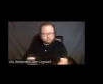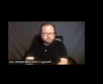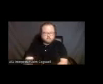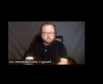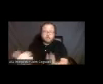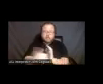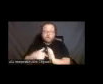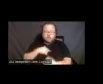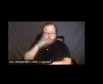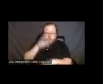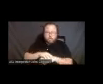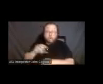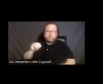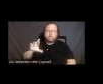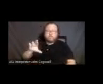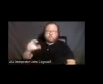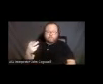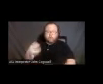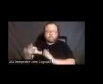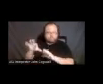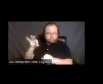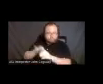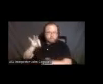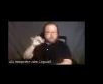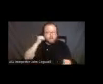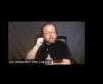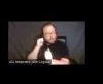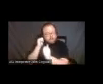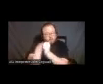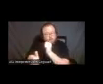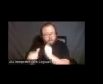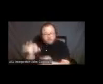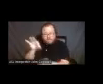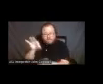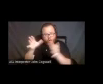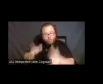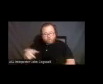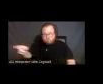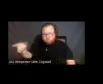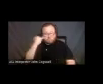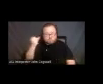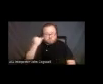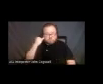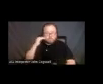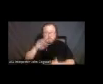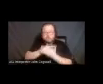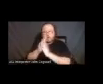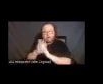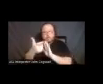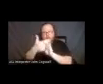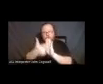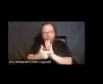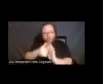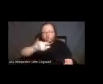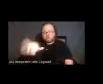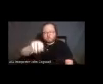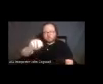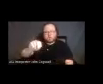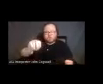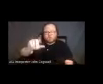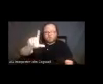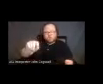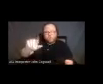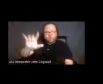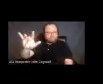Again, it will be on this March ballot. If it passes by the voters, it will go into law on January of